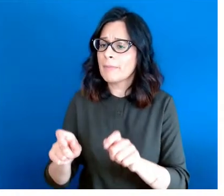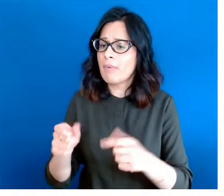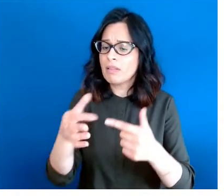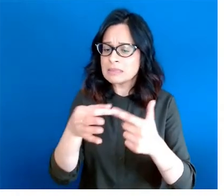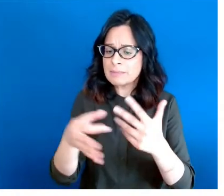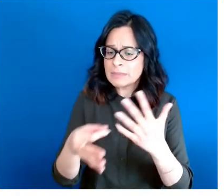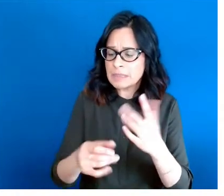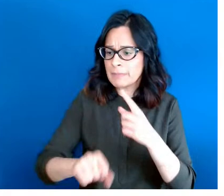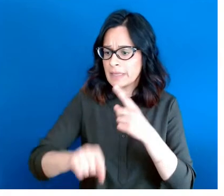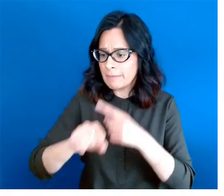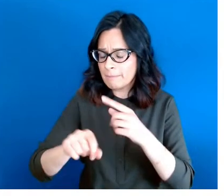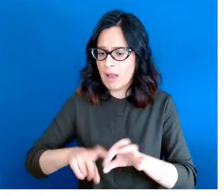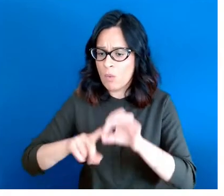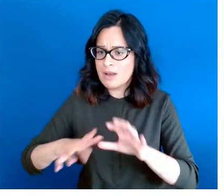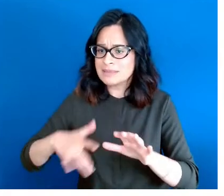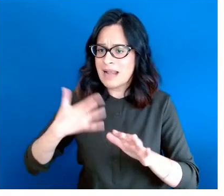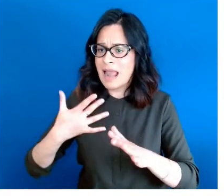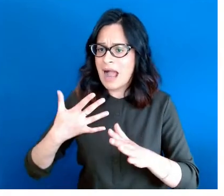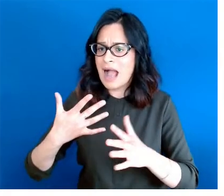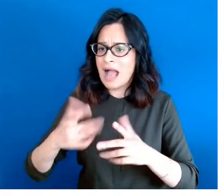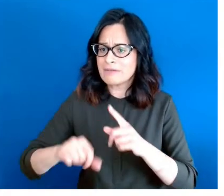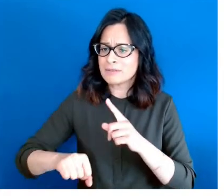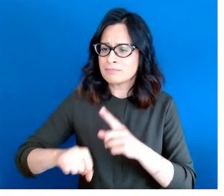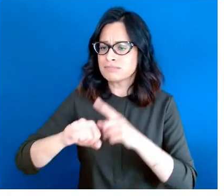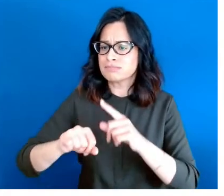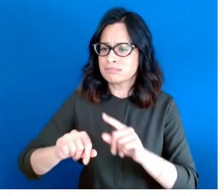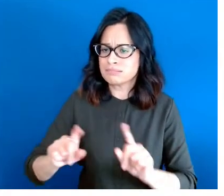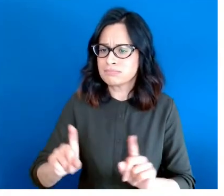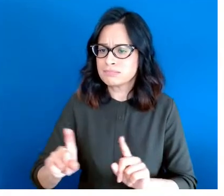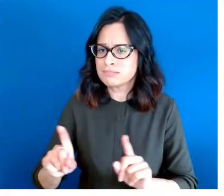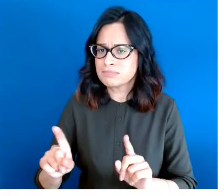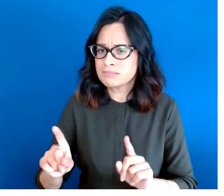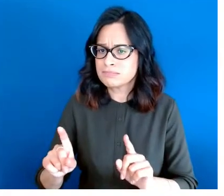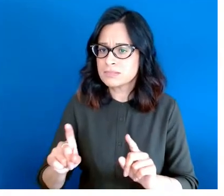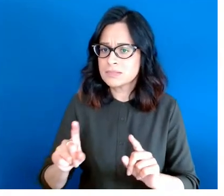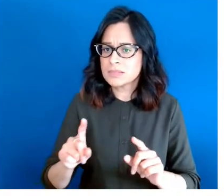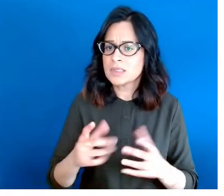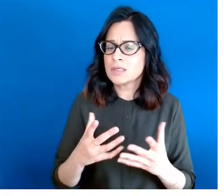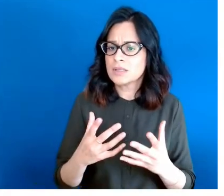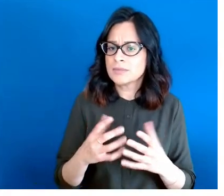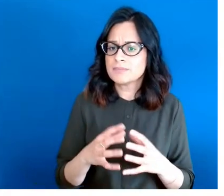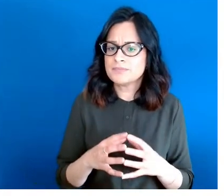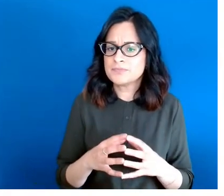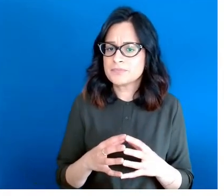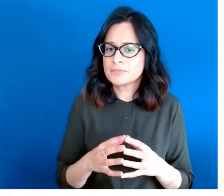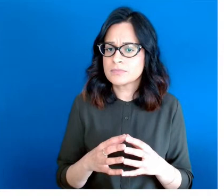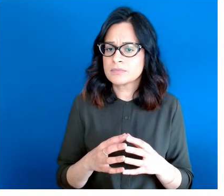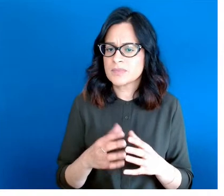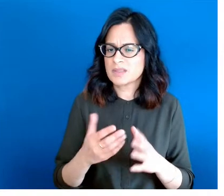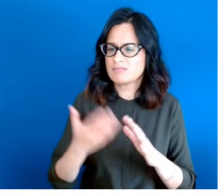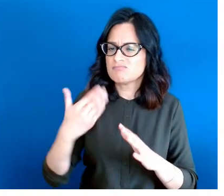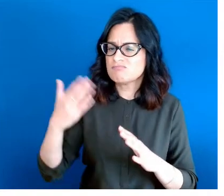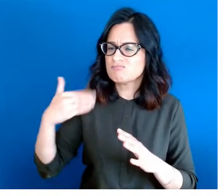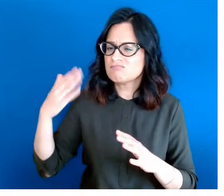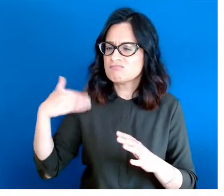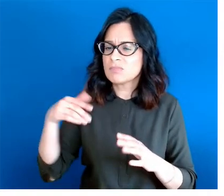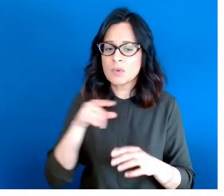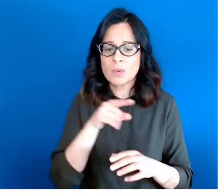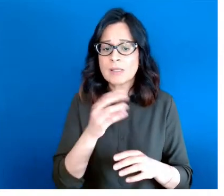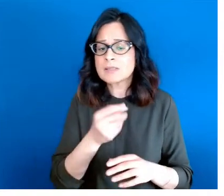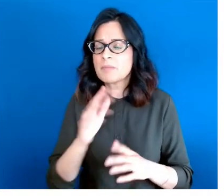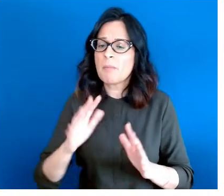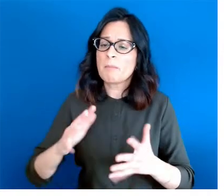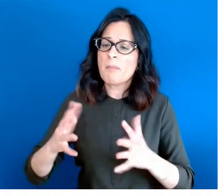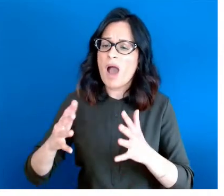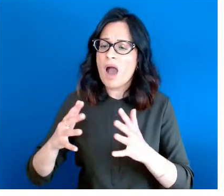is a study that's been conducted a few years ago, where people with either mild allergic rhinitis